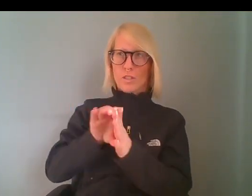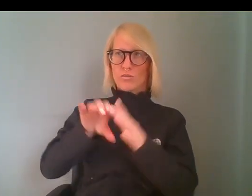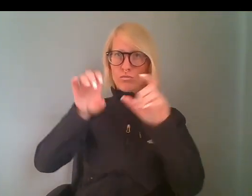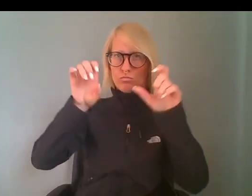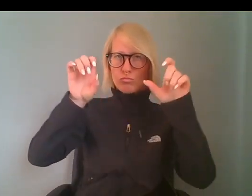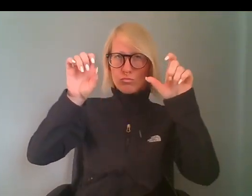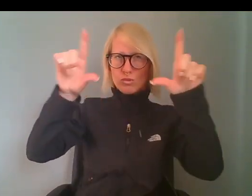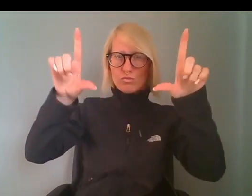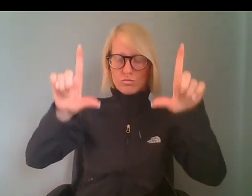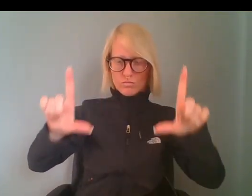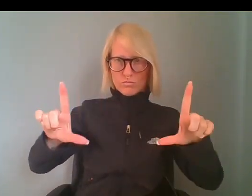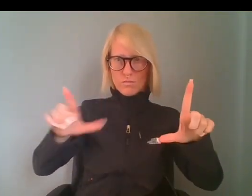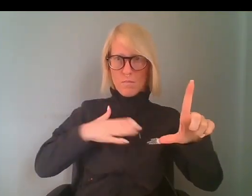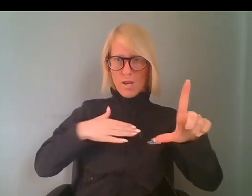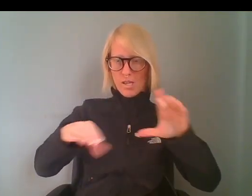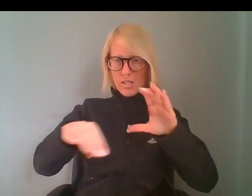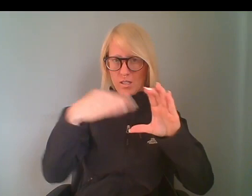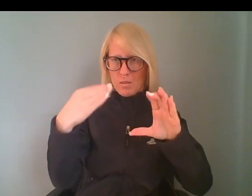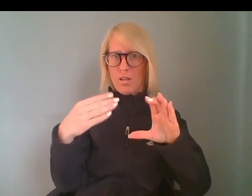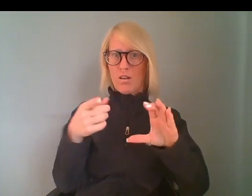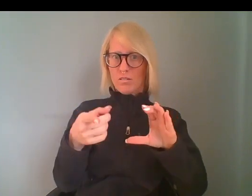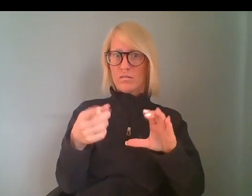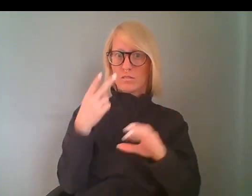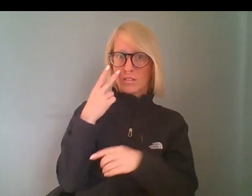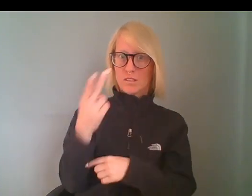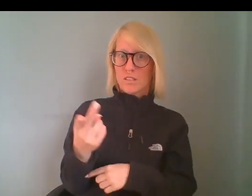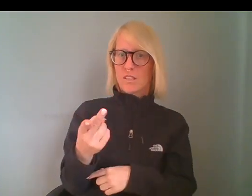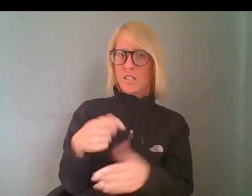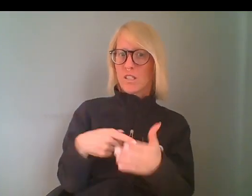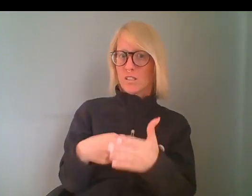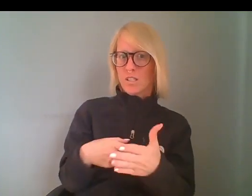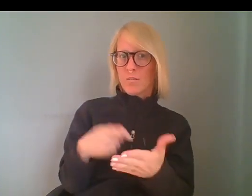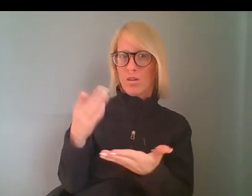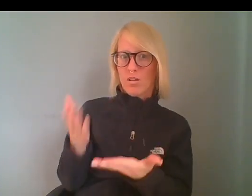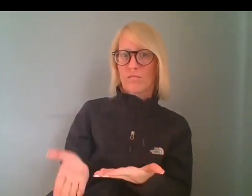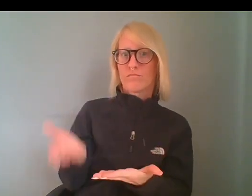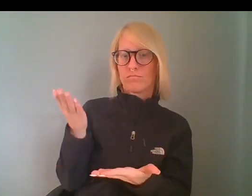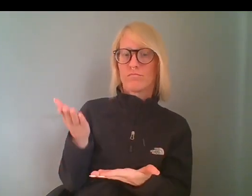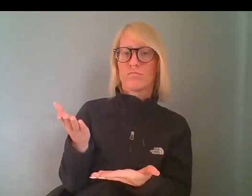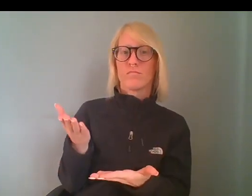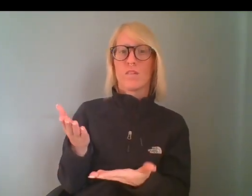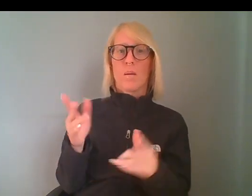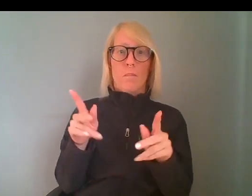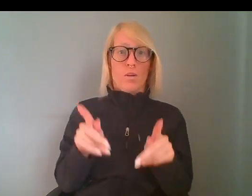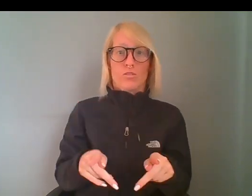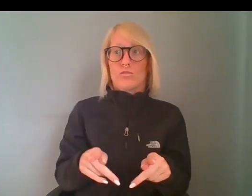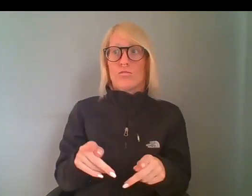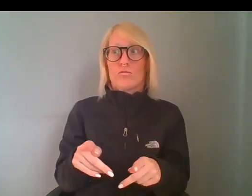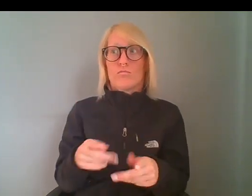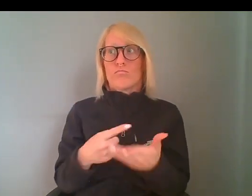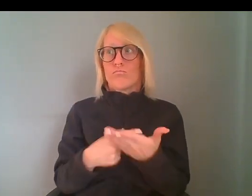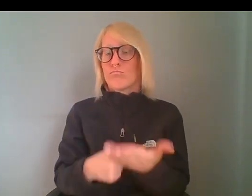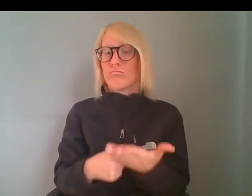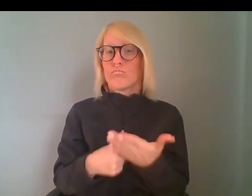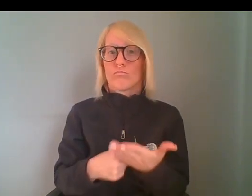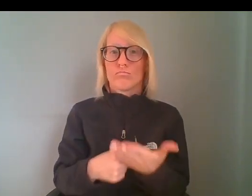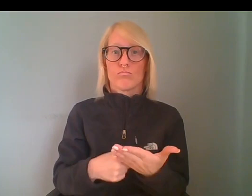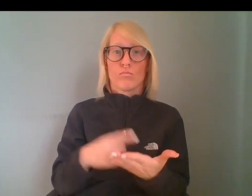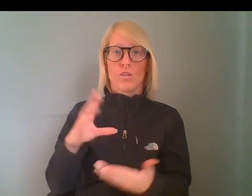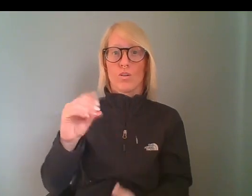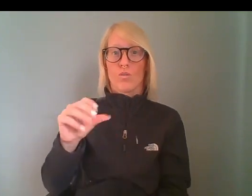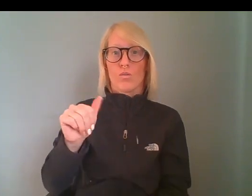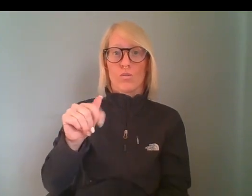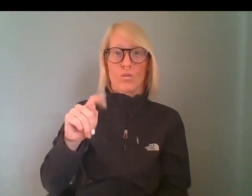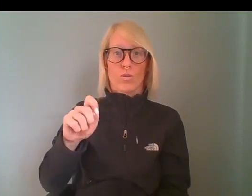see that there was somebody talked about Coastal Community Foundation in a blog. And then you'll see that this was a press release